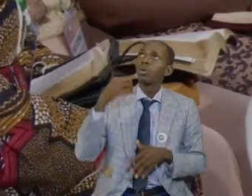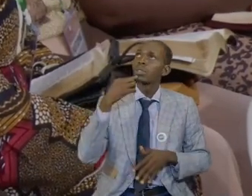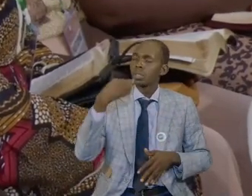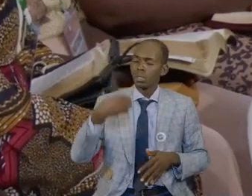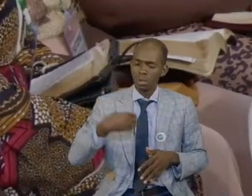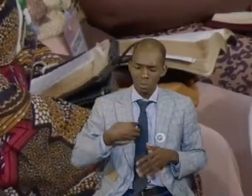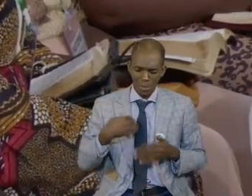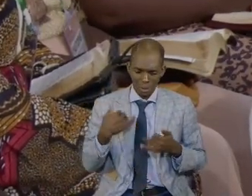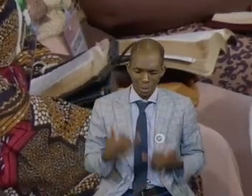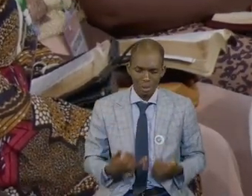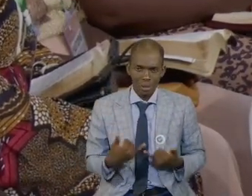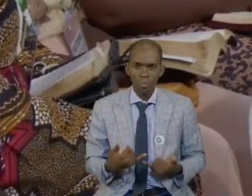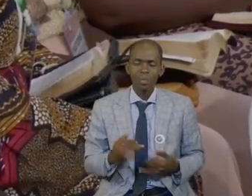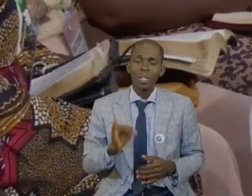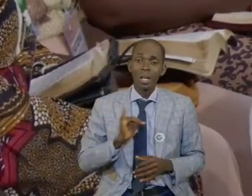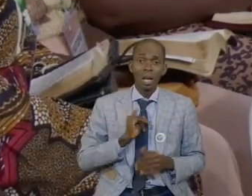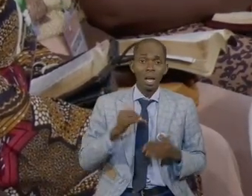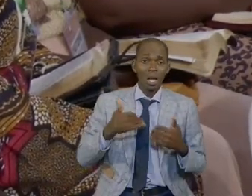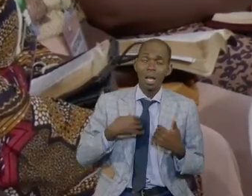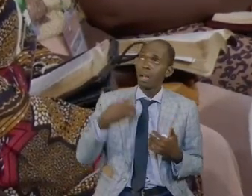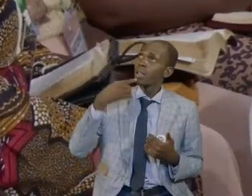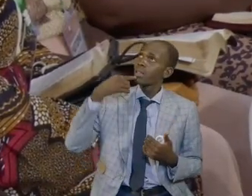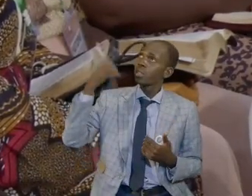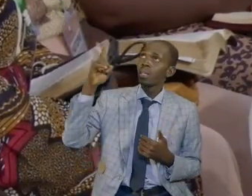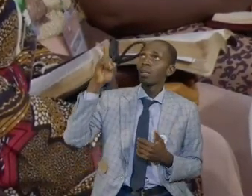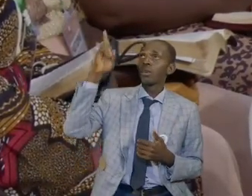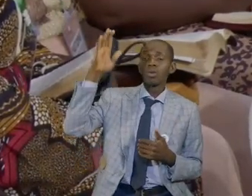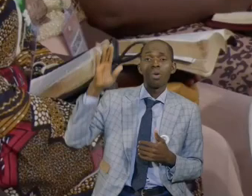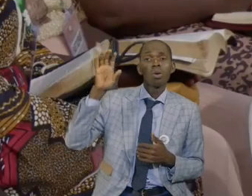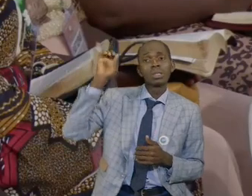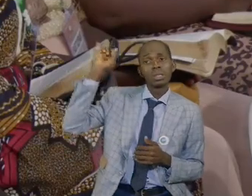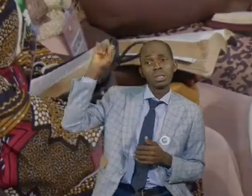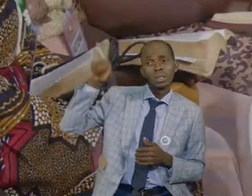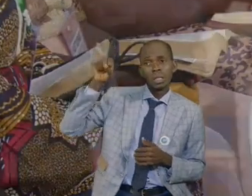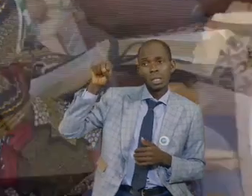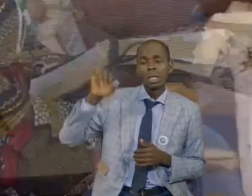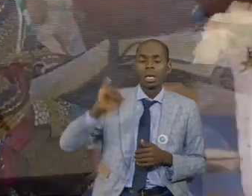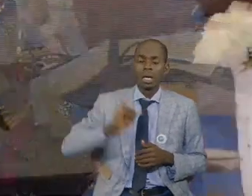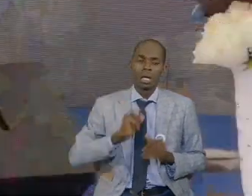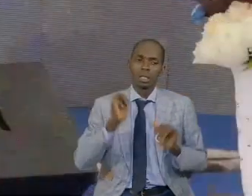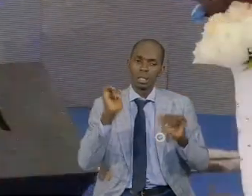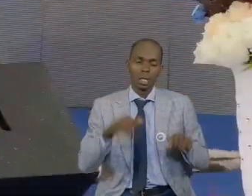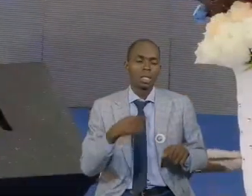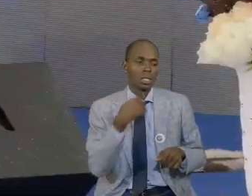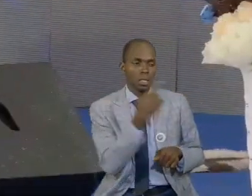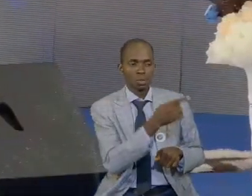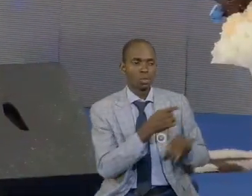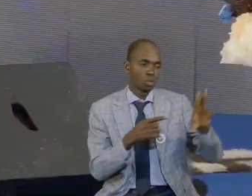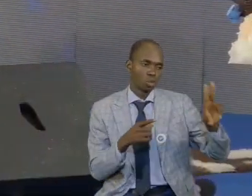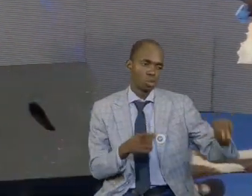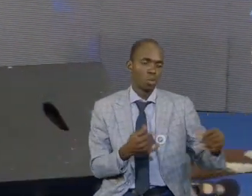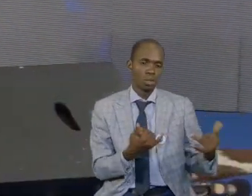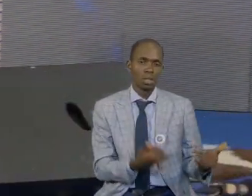I have said yes to God. I can only say no to you.